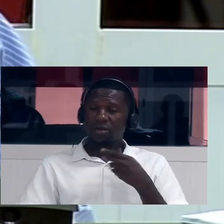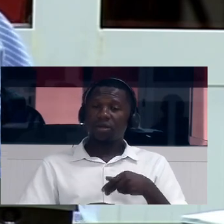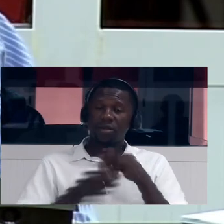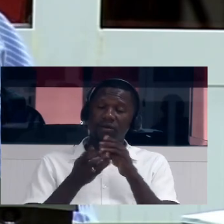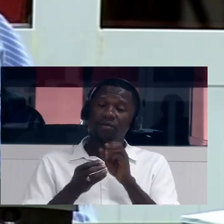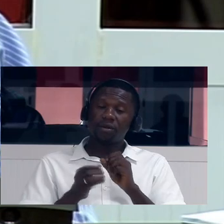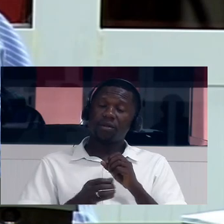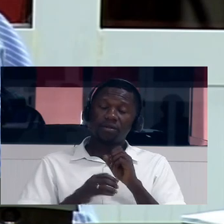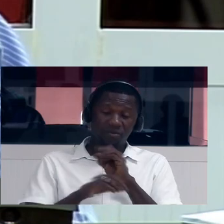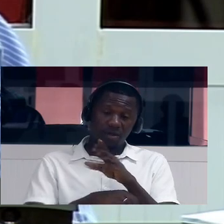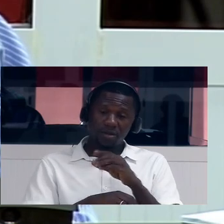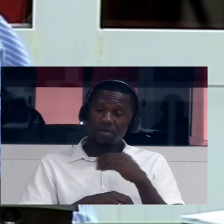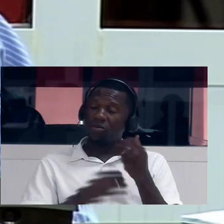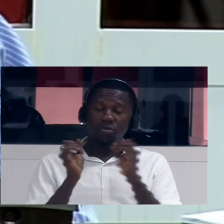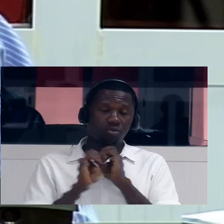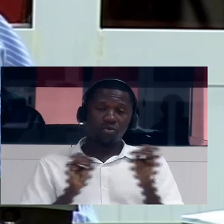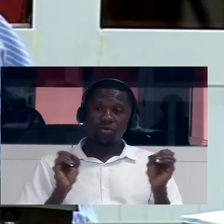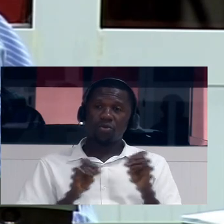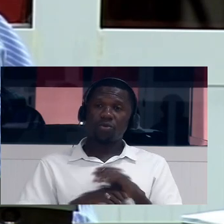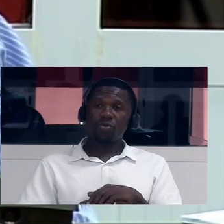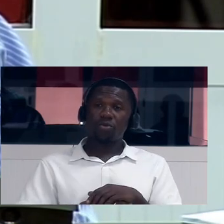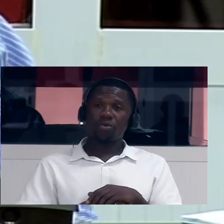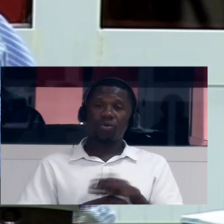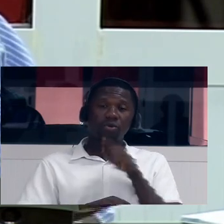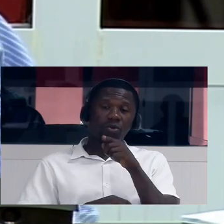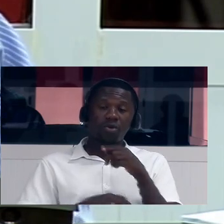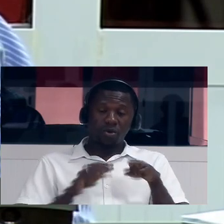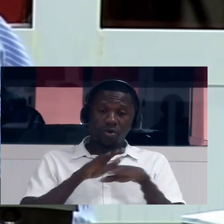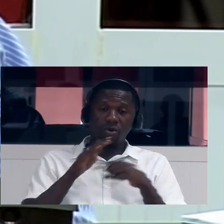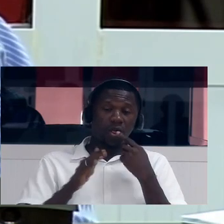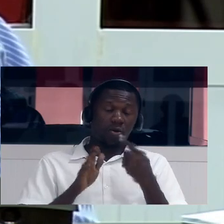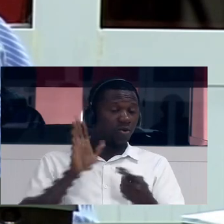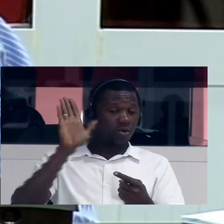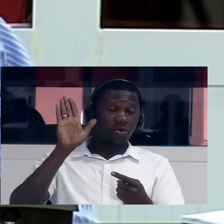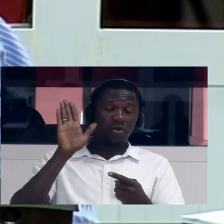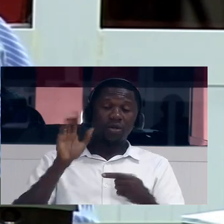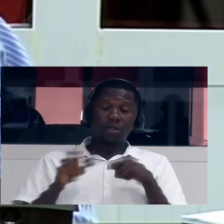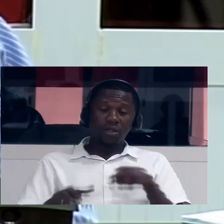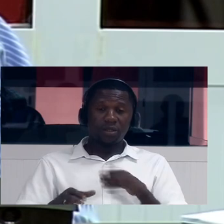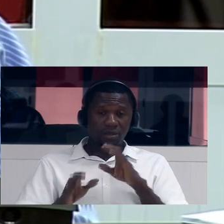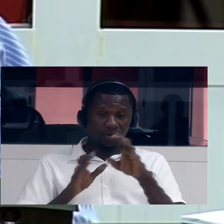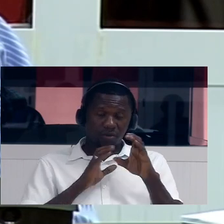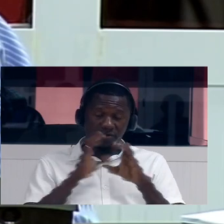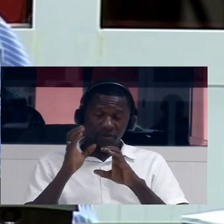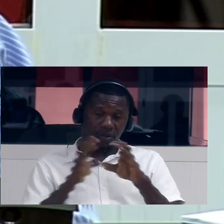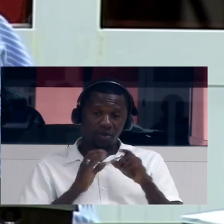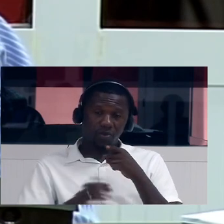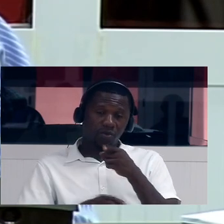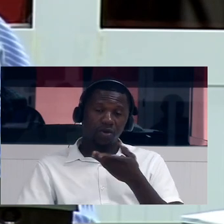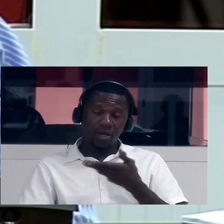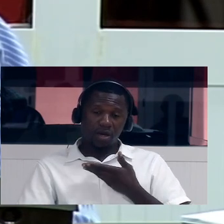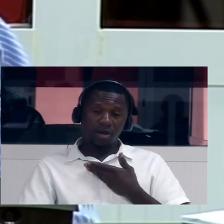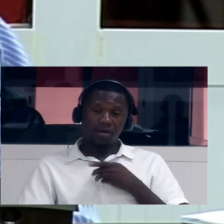I said, "As it pleases your excellency." You are under oath. I'm telling you. This is a conversation you had with him,